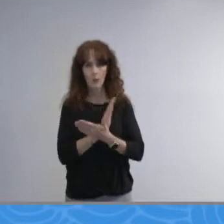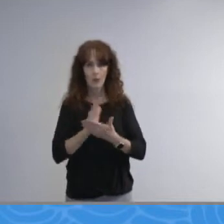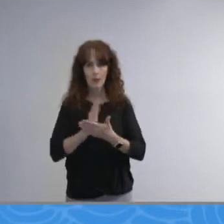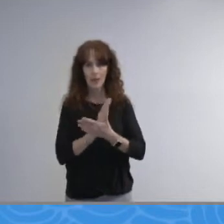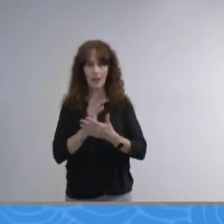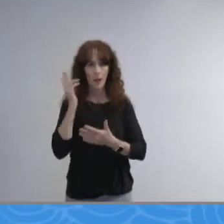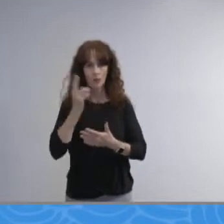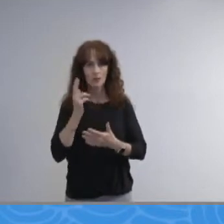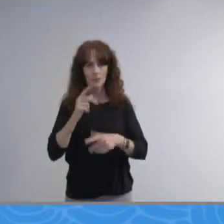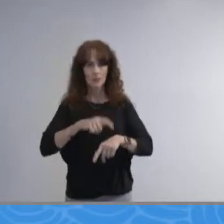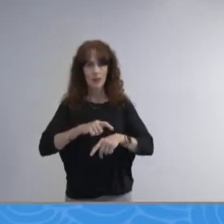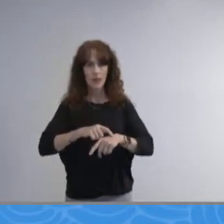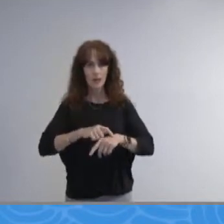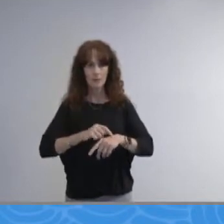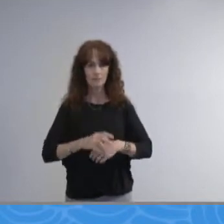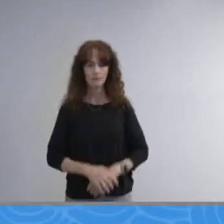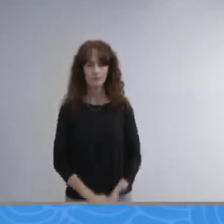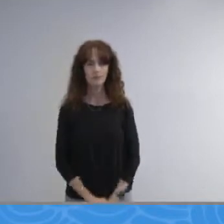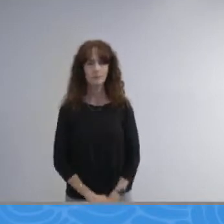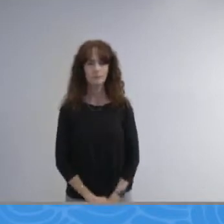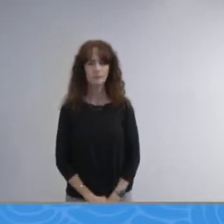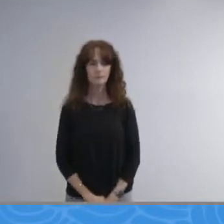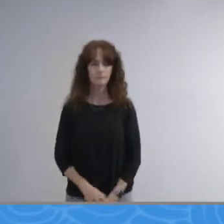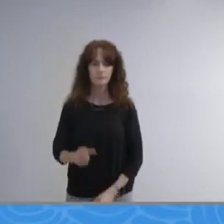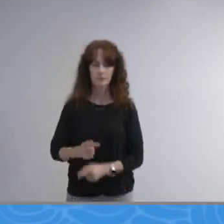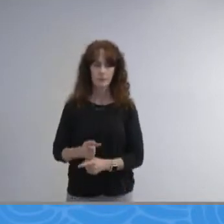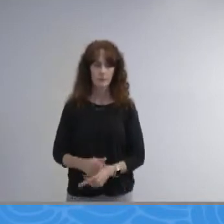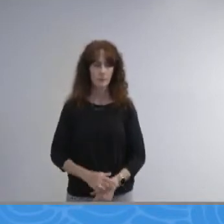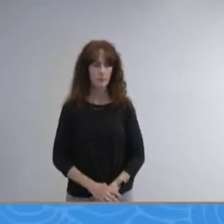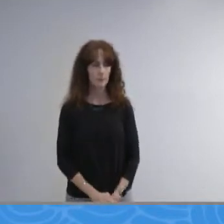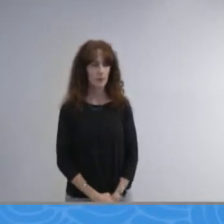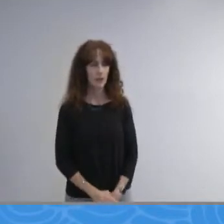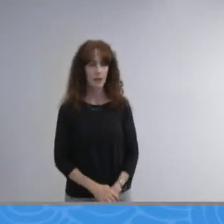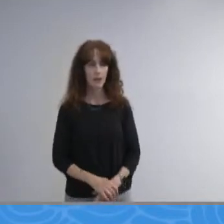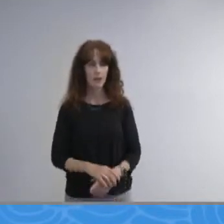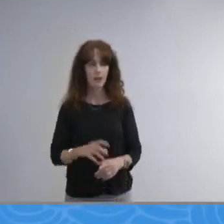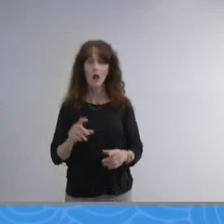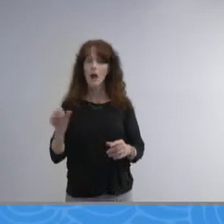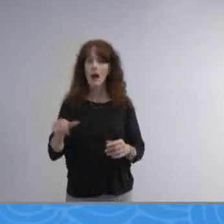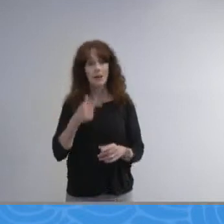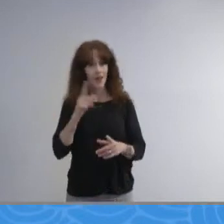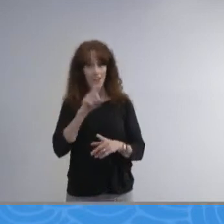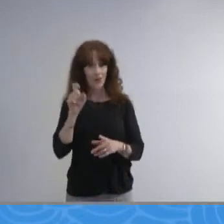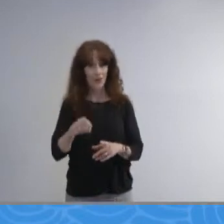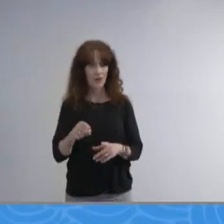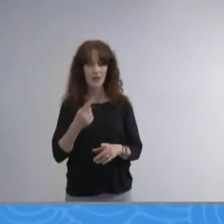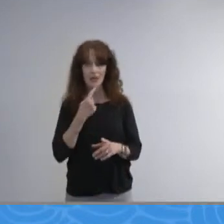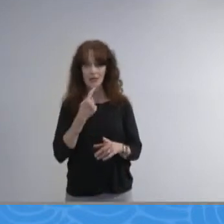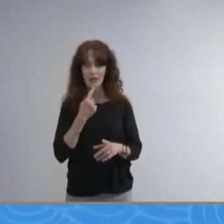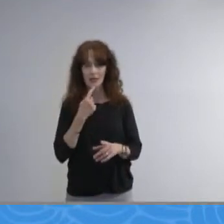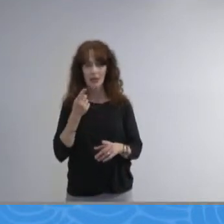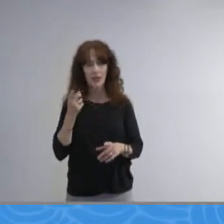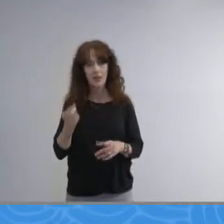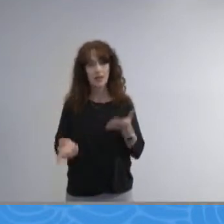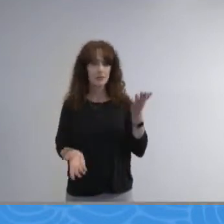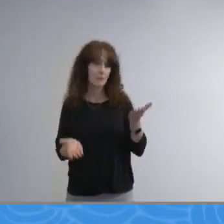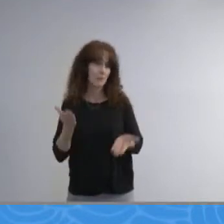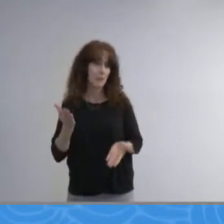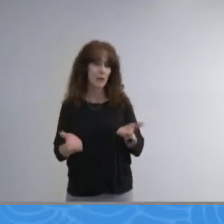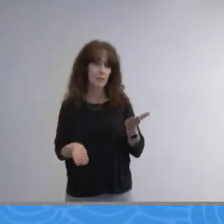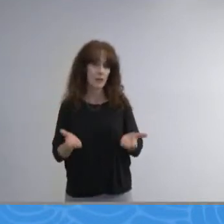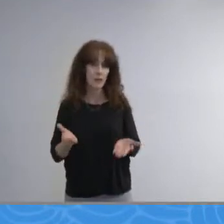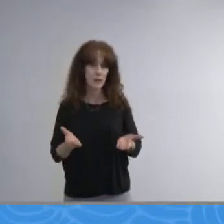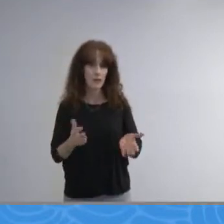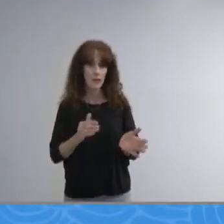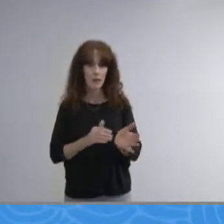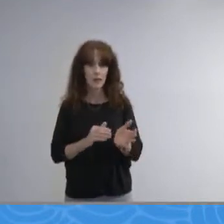reasonable time frame. Very good. We have another question or comment, but this may be to